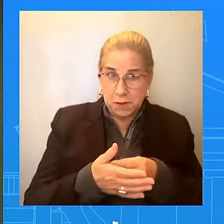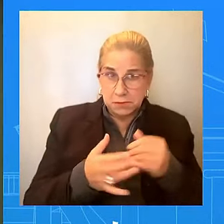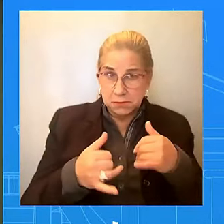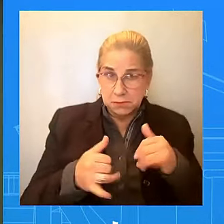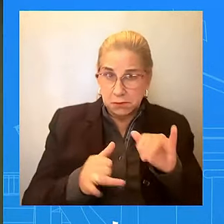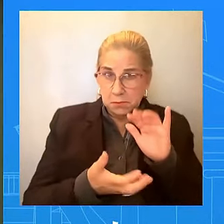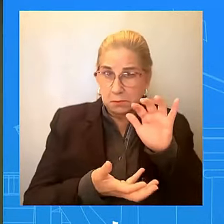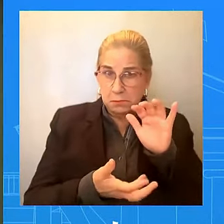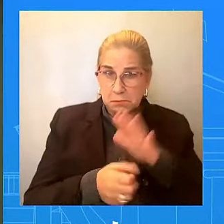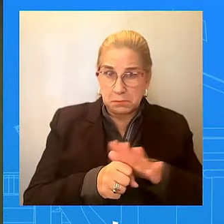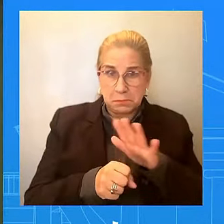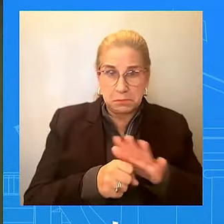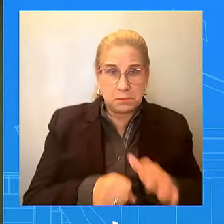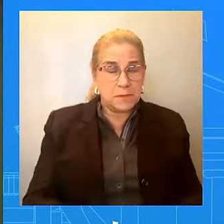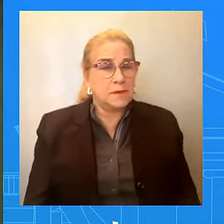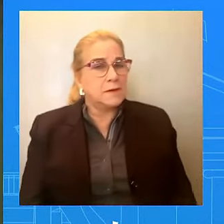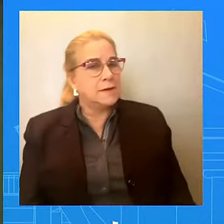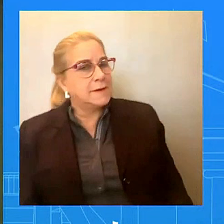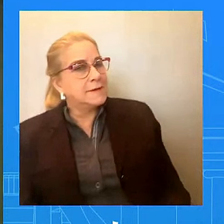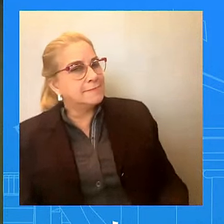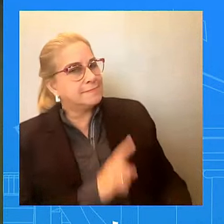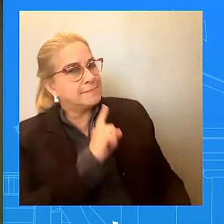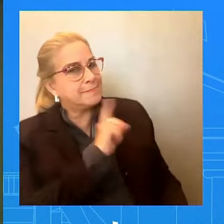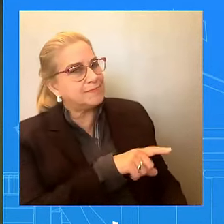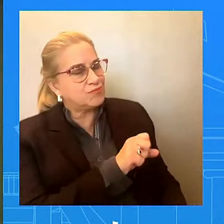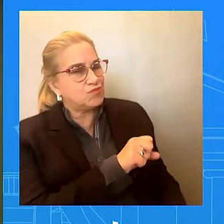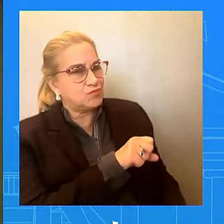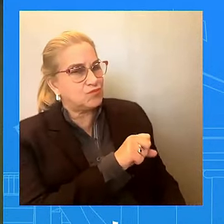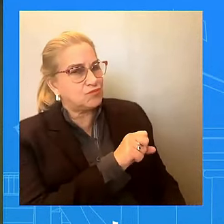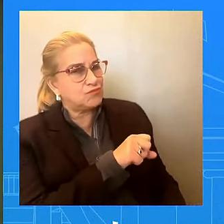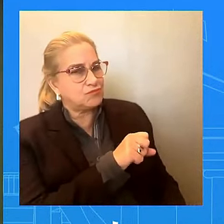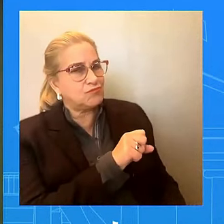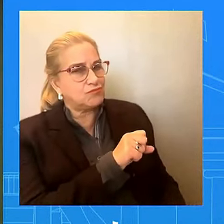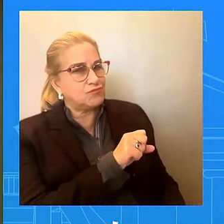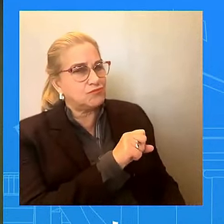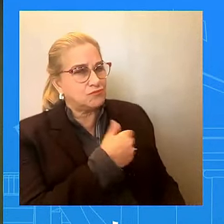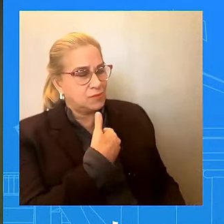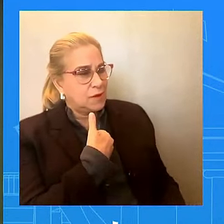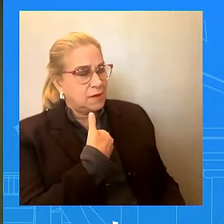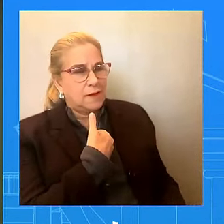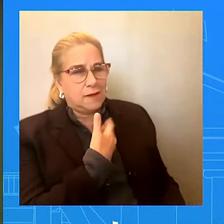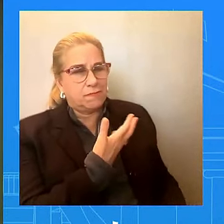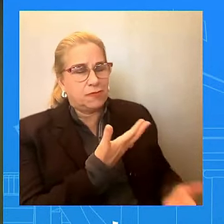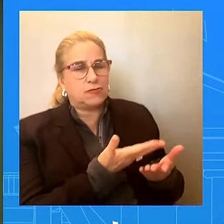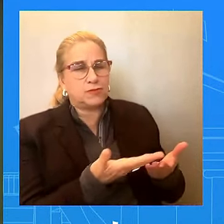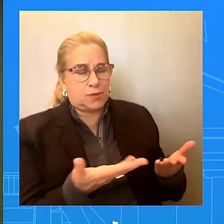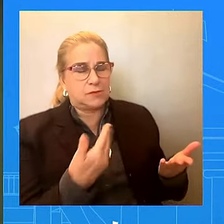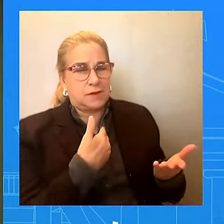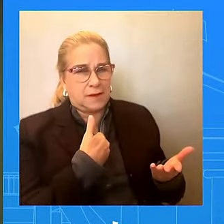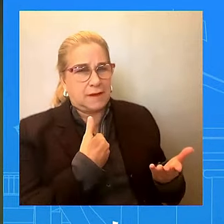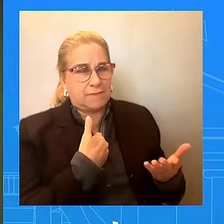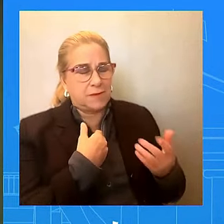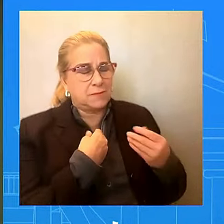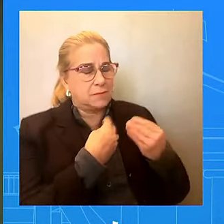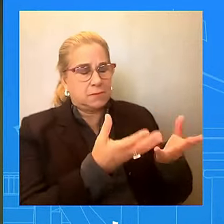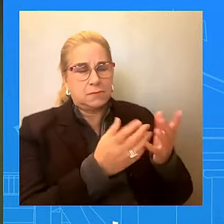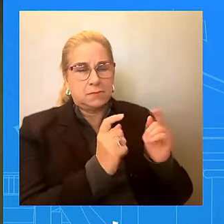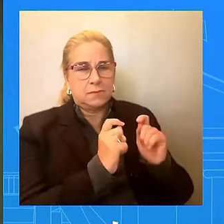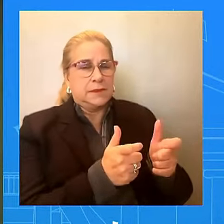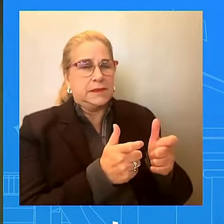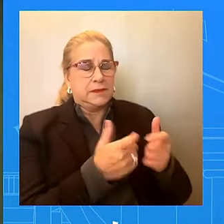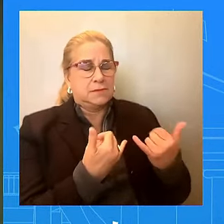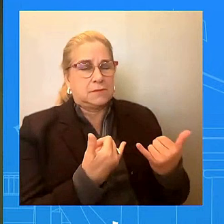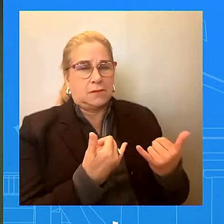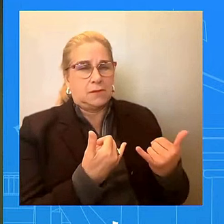the resources to respond to the immediate needs of individuals impacted by Hurricane Helene and Hurricane